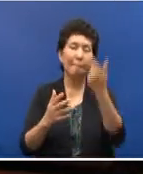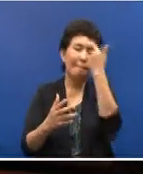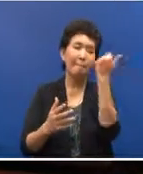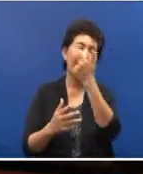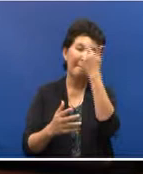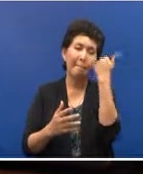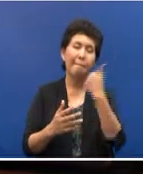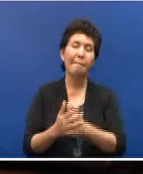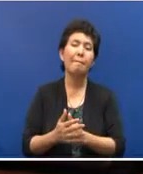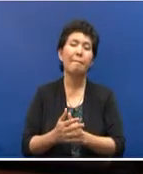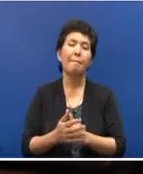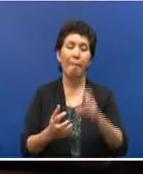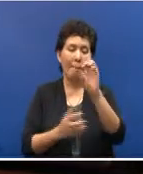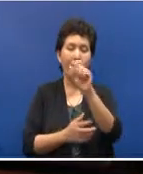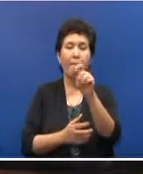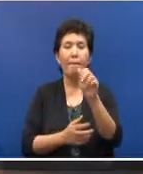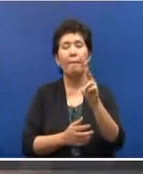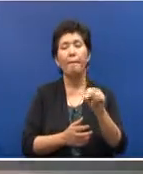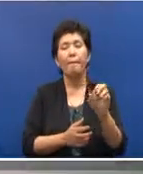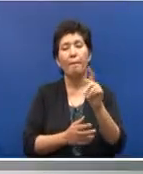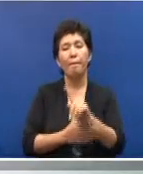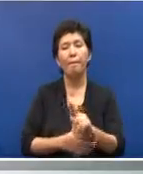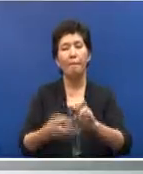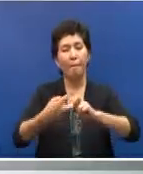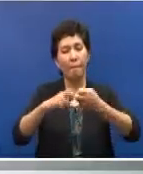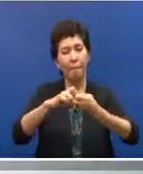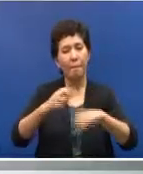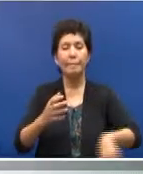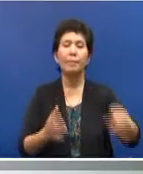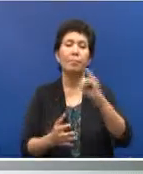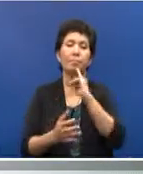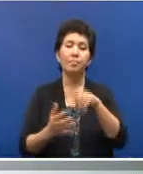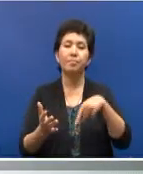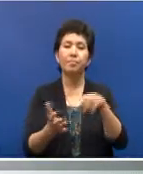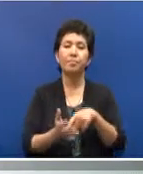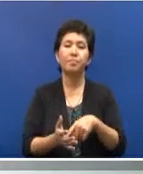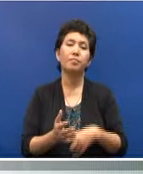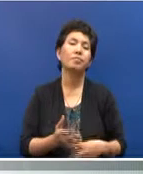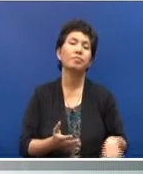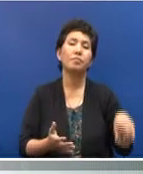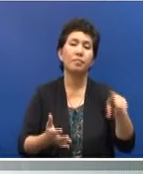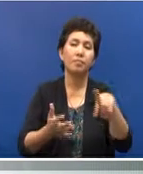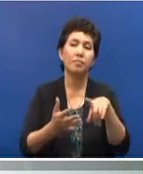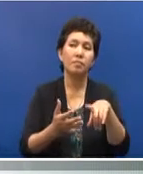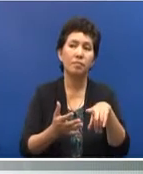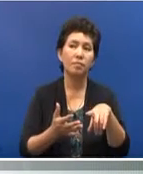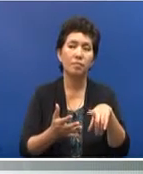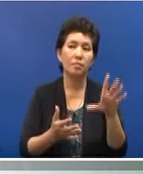the ethnic conflict. Okay, so basically, it is due to racism